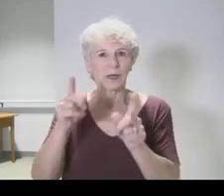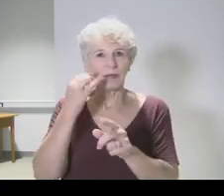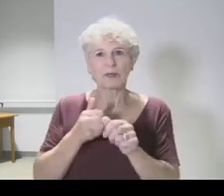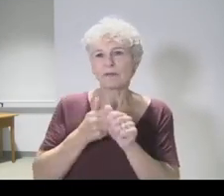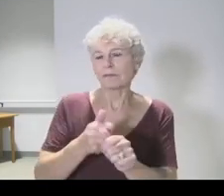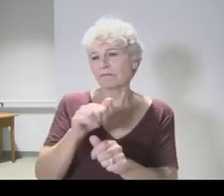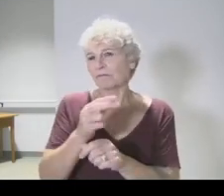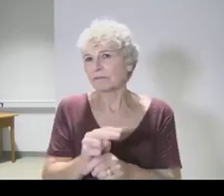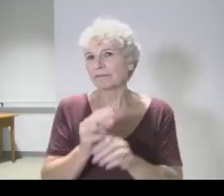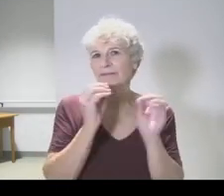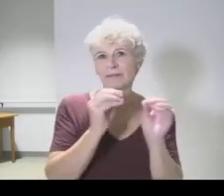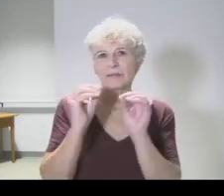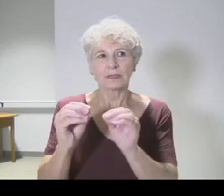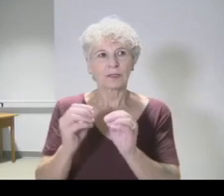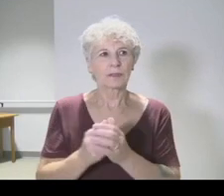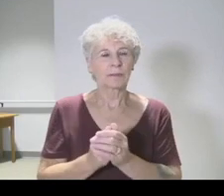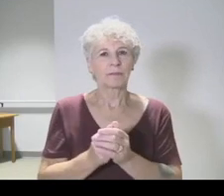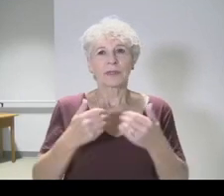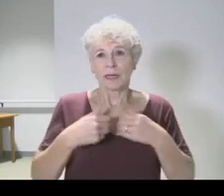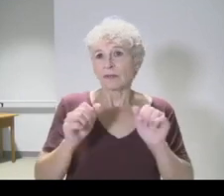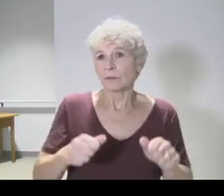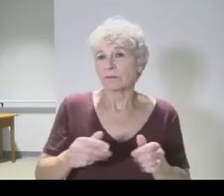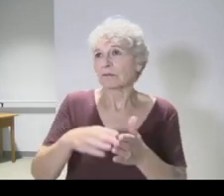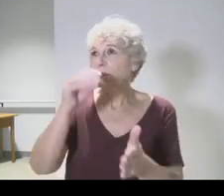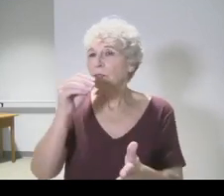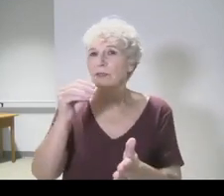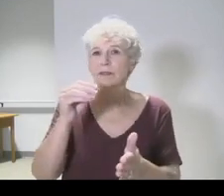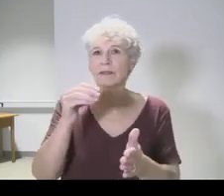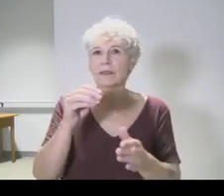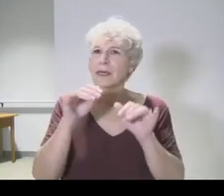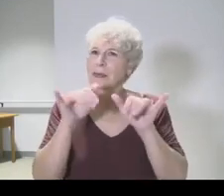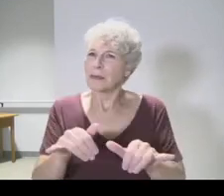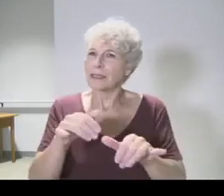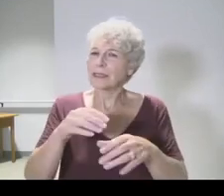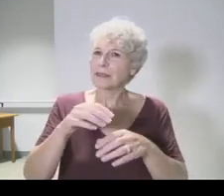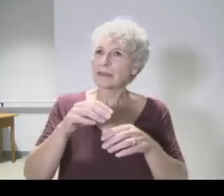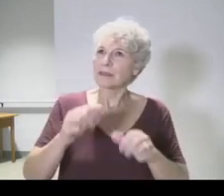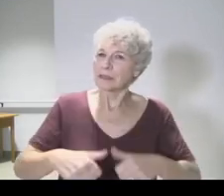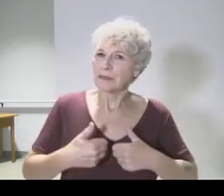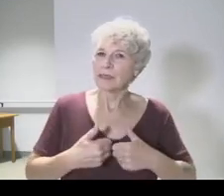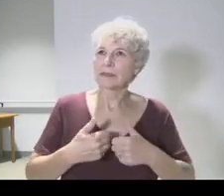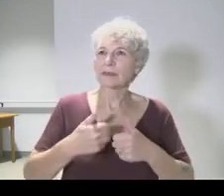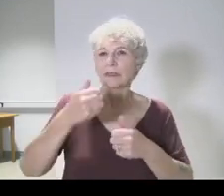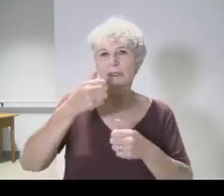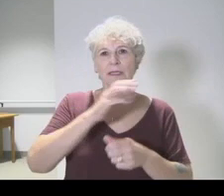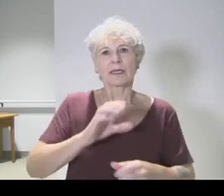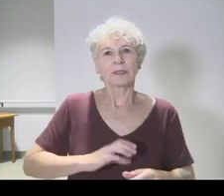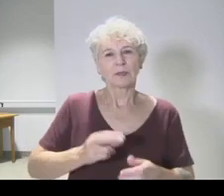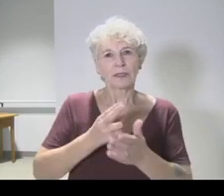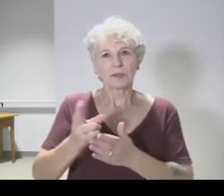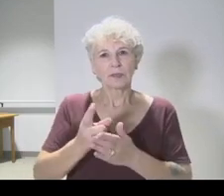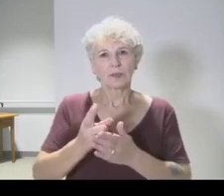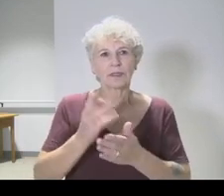here, we have the ability to learn that abiding in Christ's truth keeps you from loving the